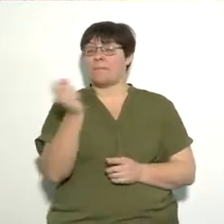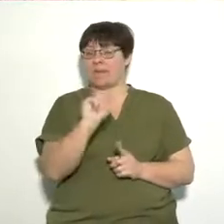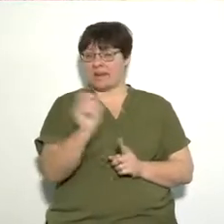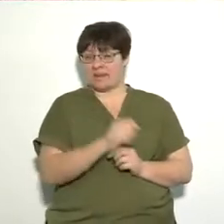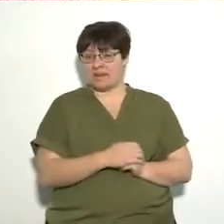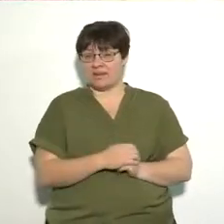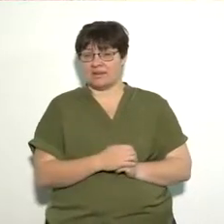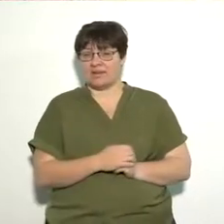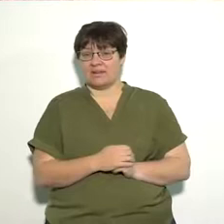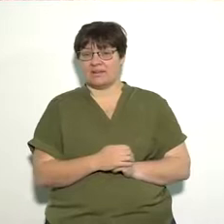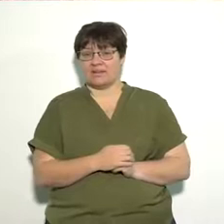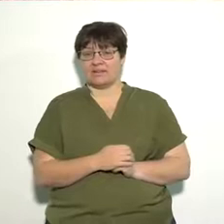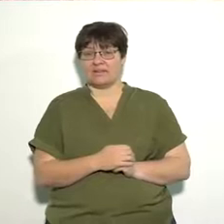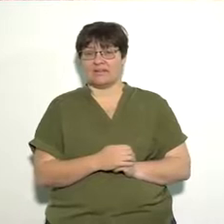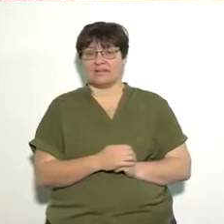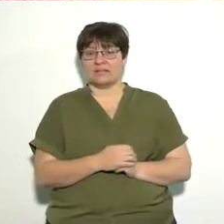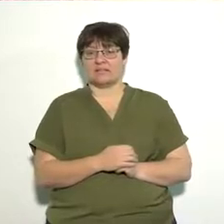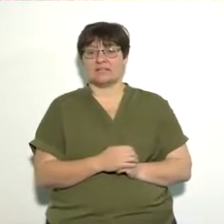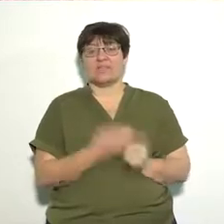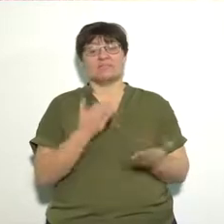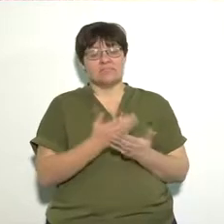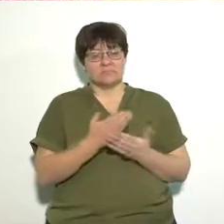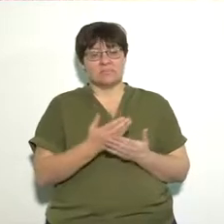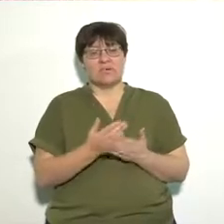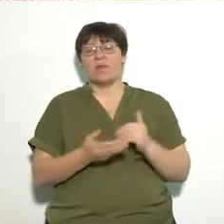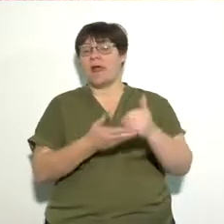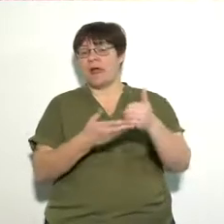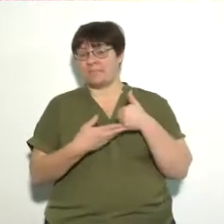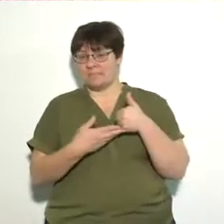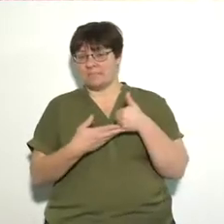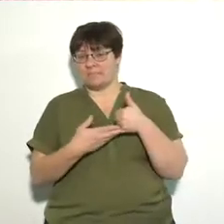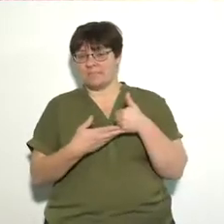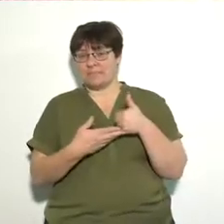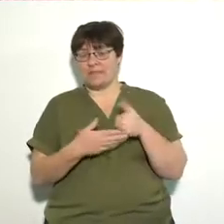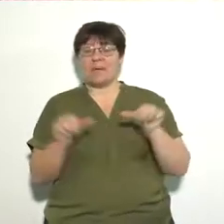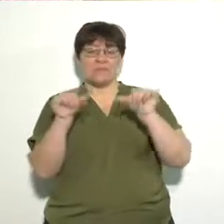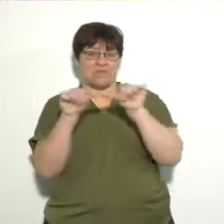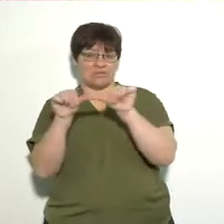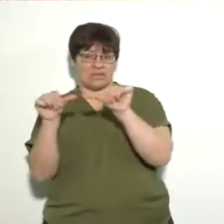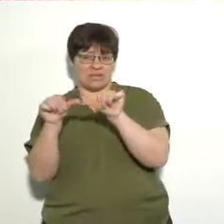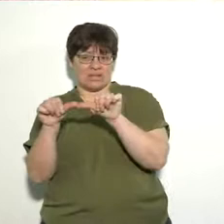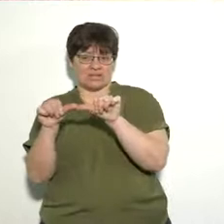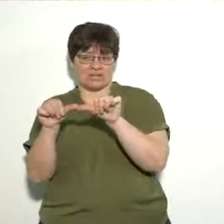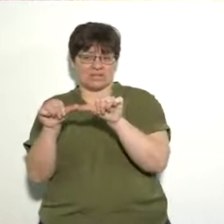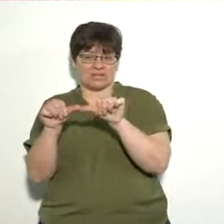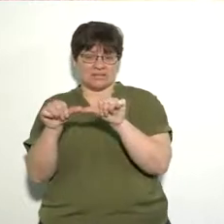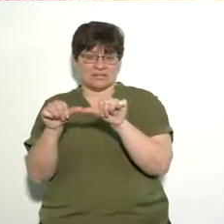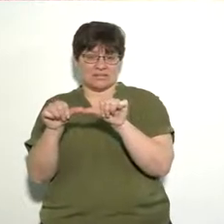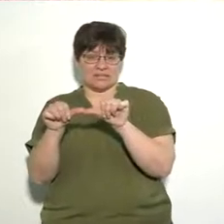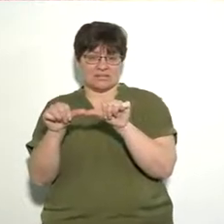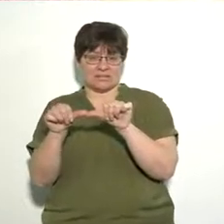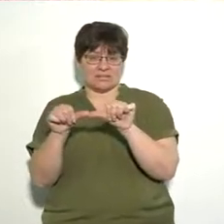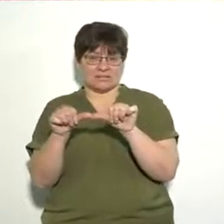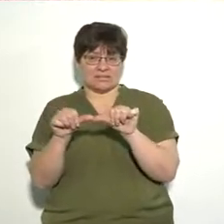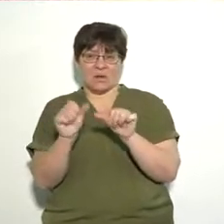a pen, and some items that can help you to measure the